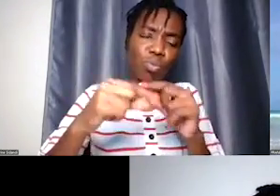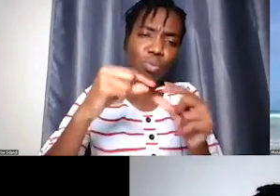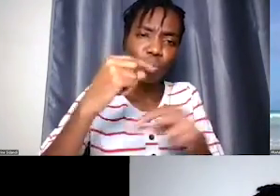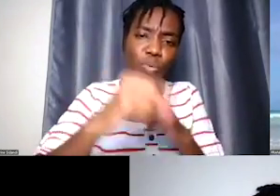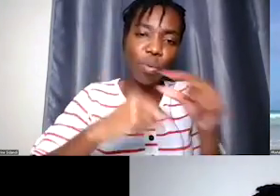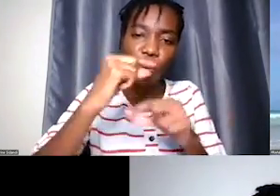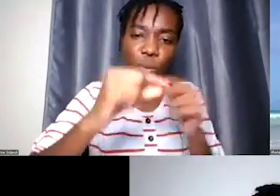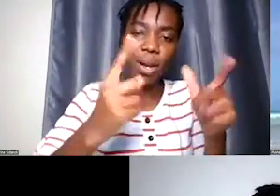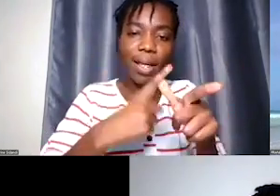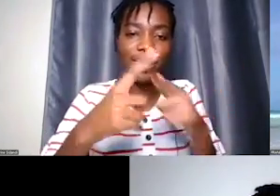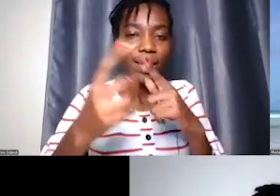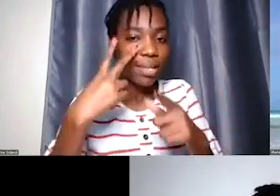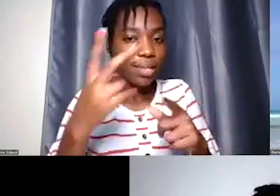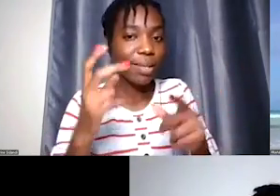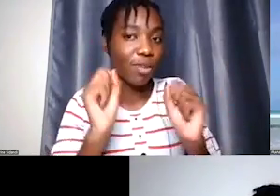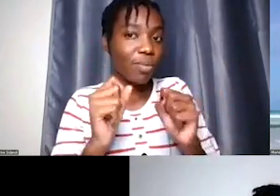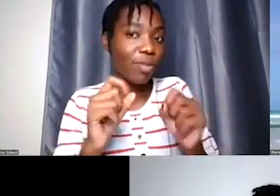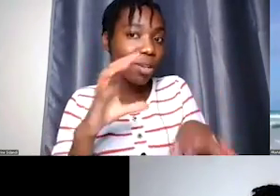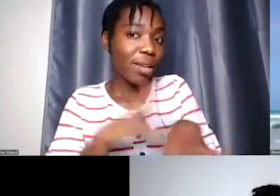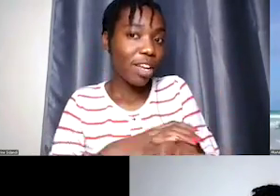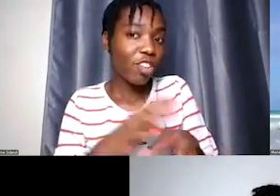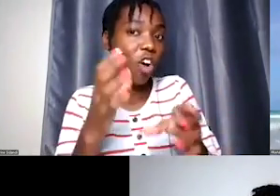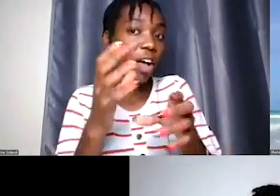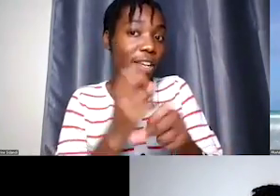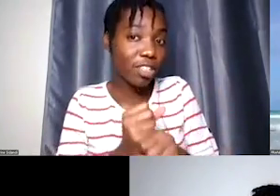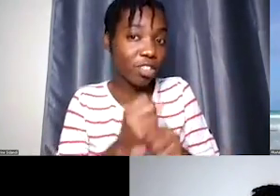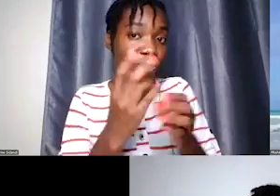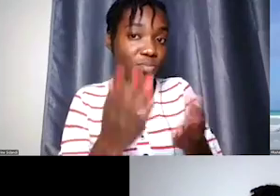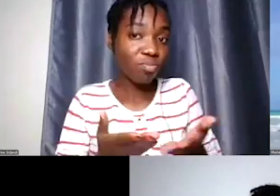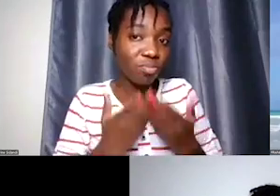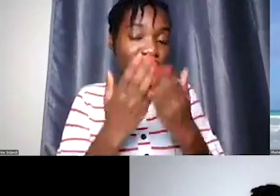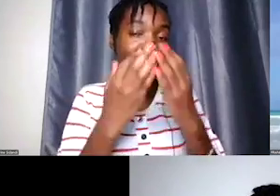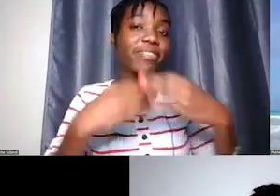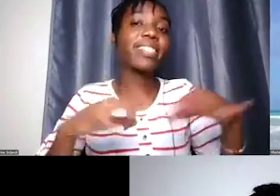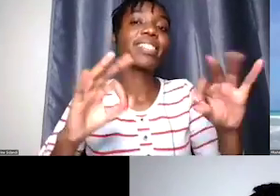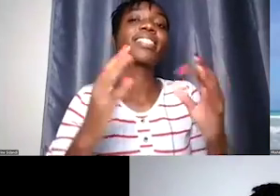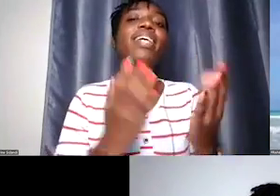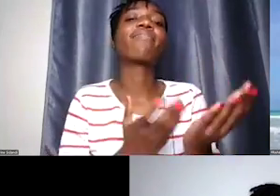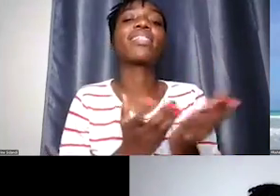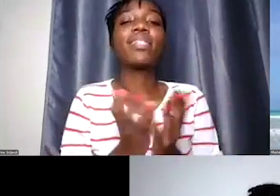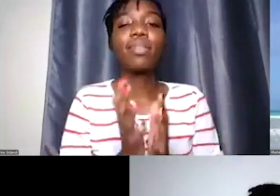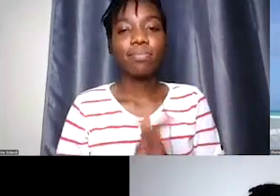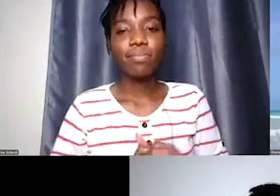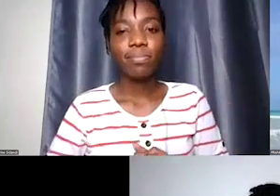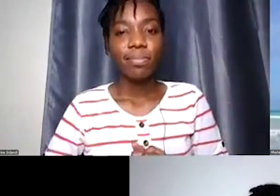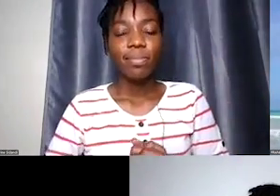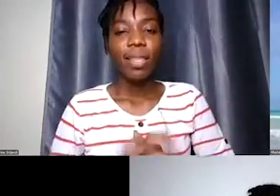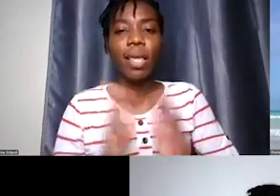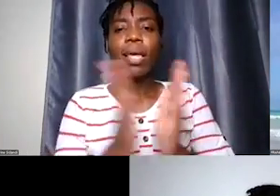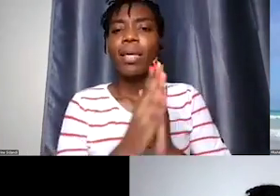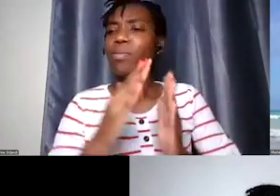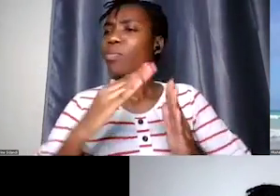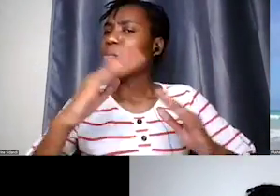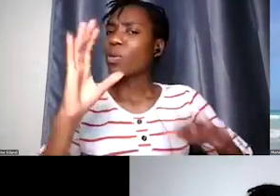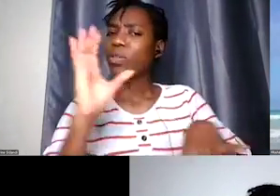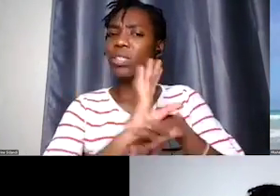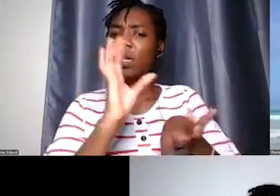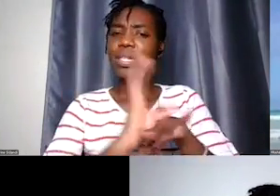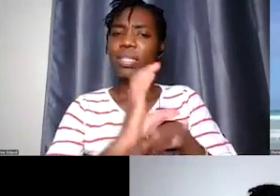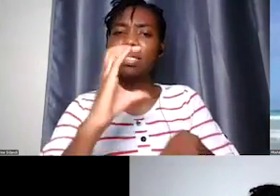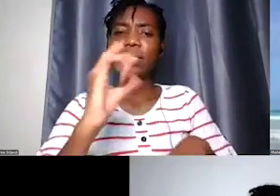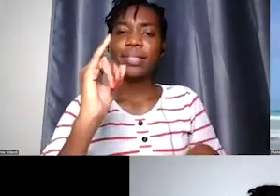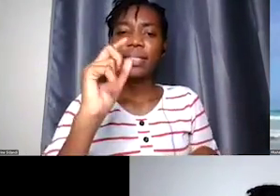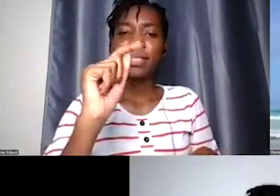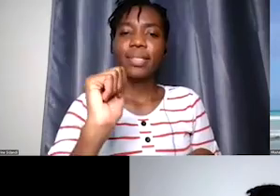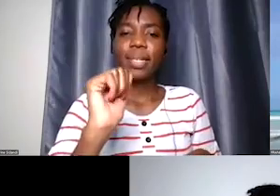get some organizations that can provide some free services. Yeah, and quite a number of churches. I think CITAM offers some free